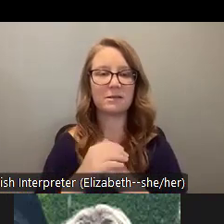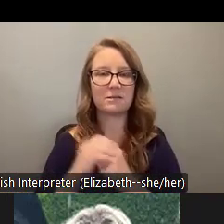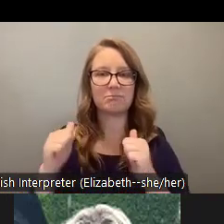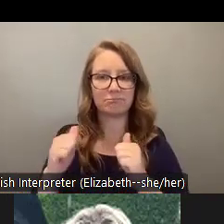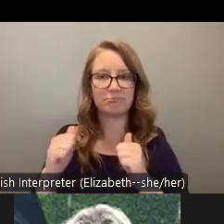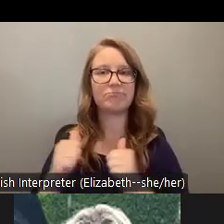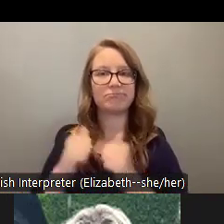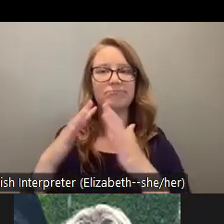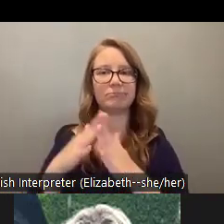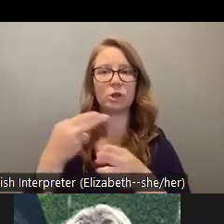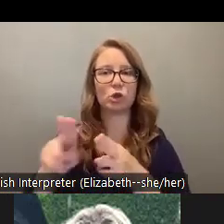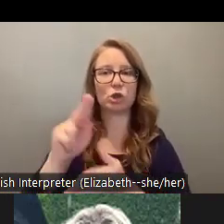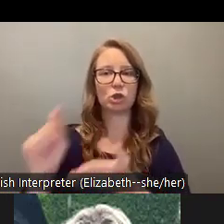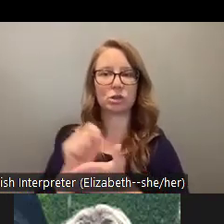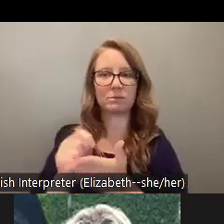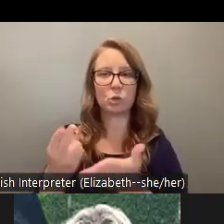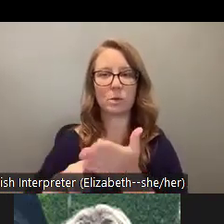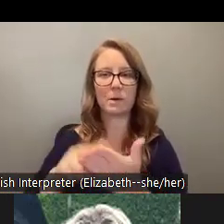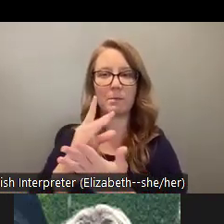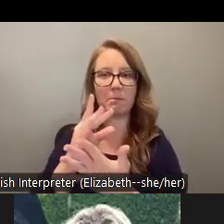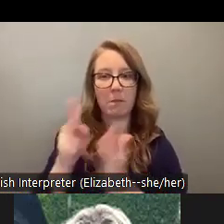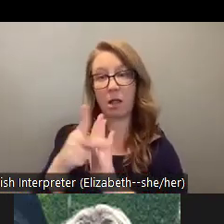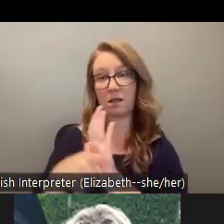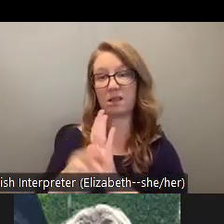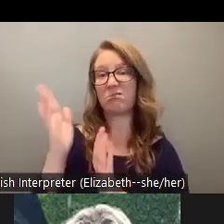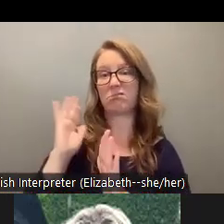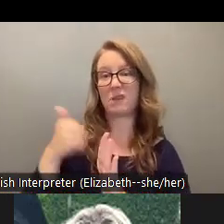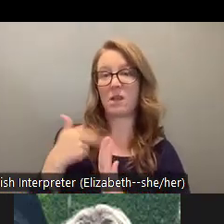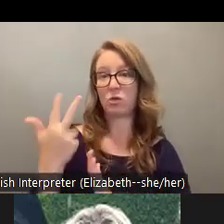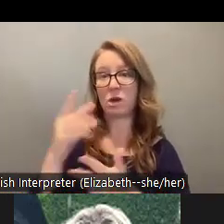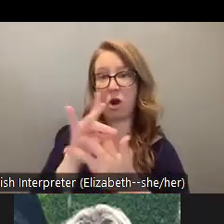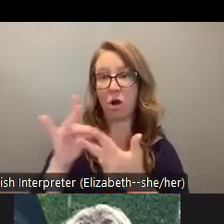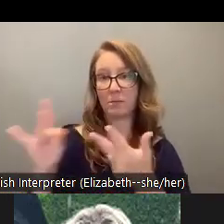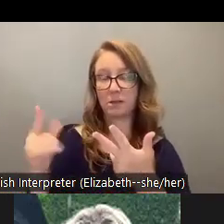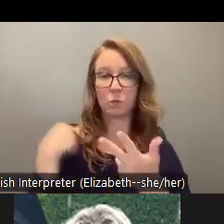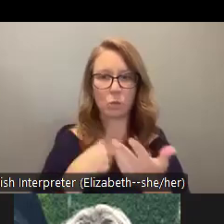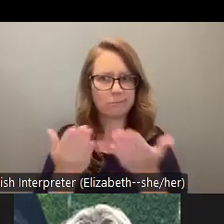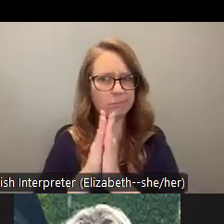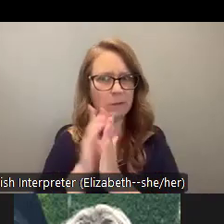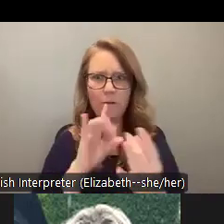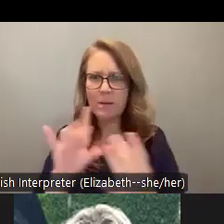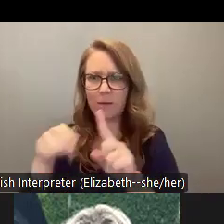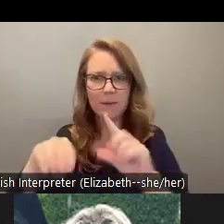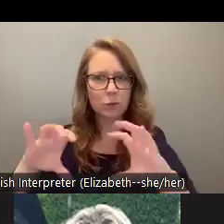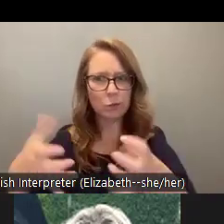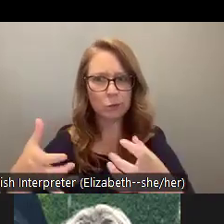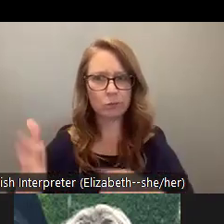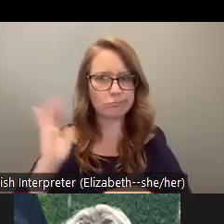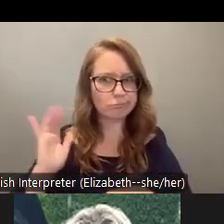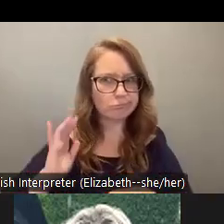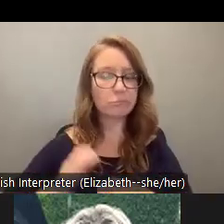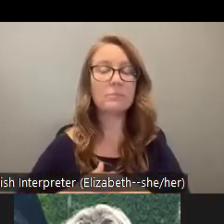implemented a short-term enrollment policy. And again, we had three options that we requested feedback on initially from this group. And then